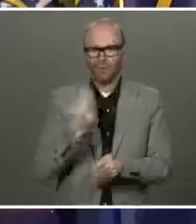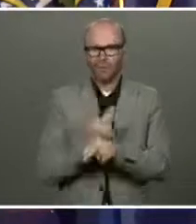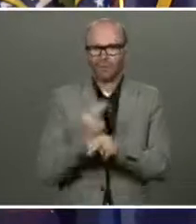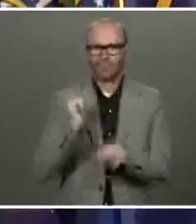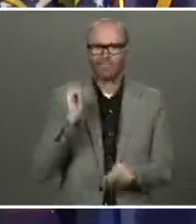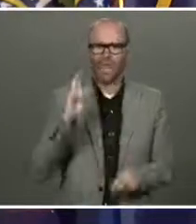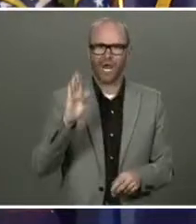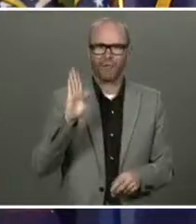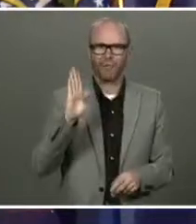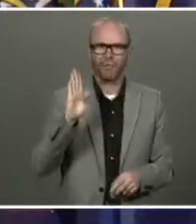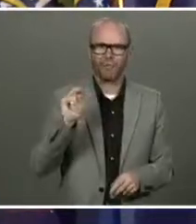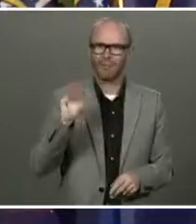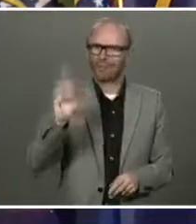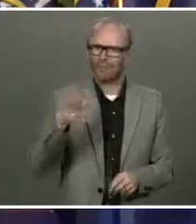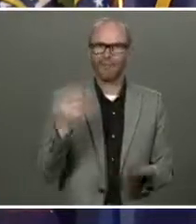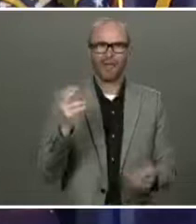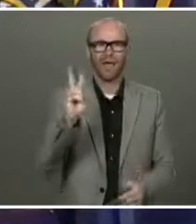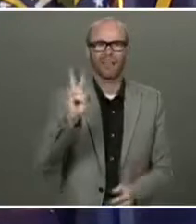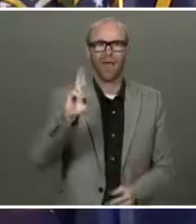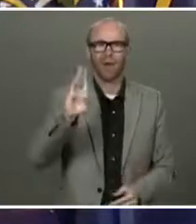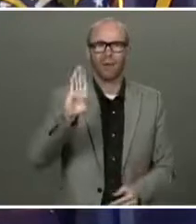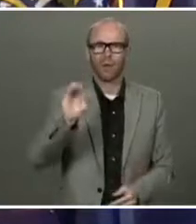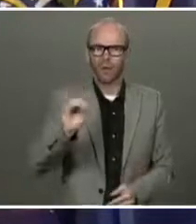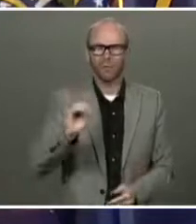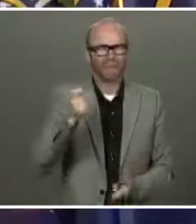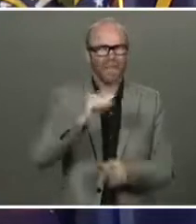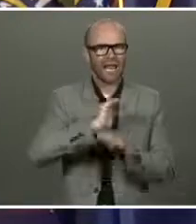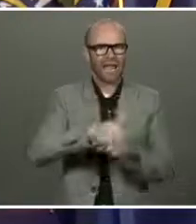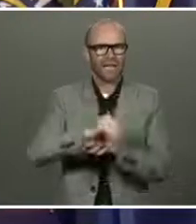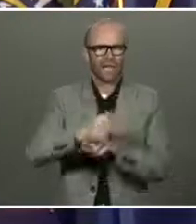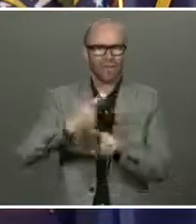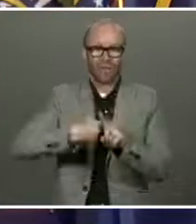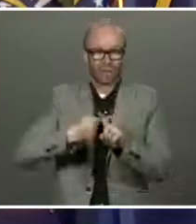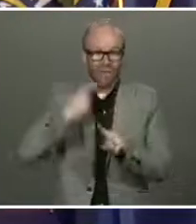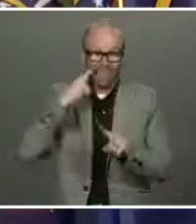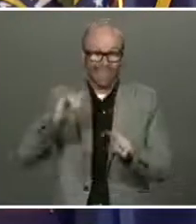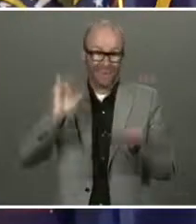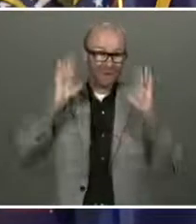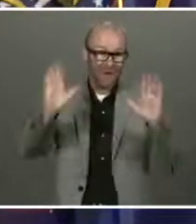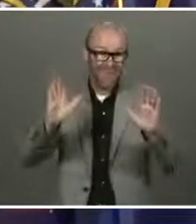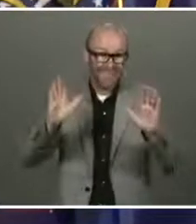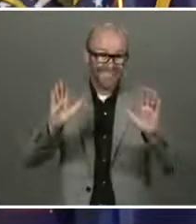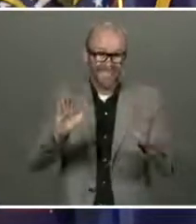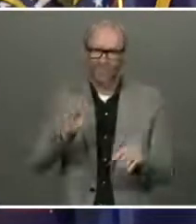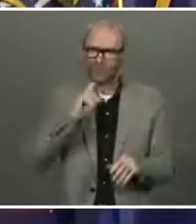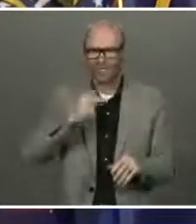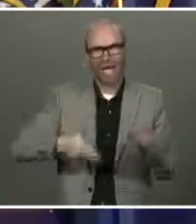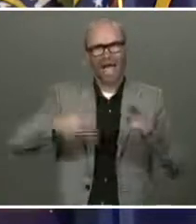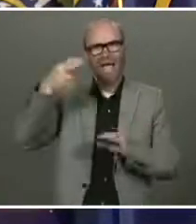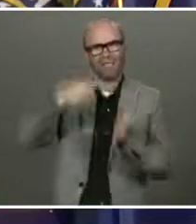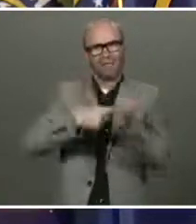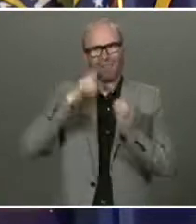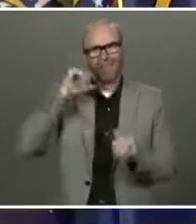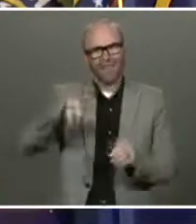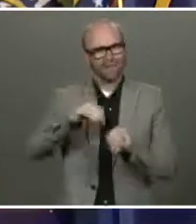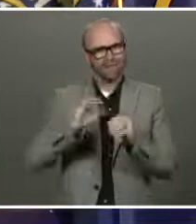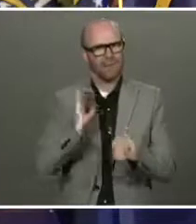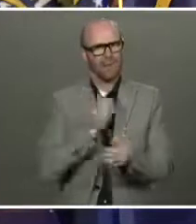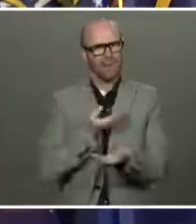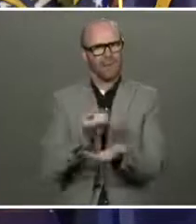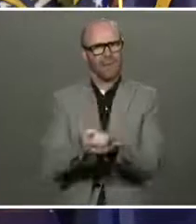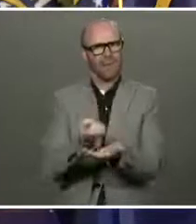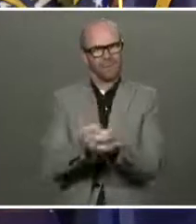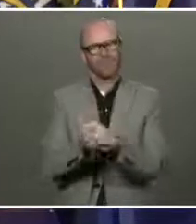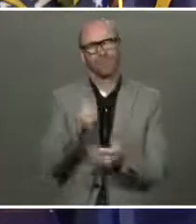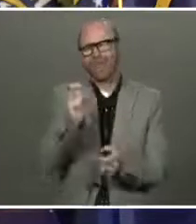Airbnbs, VRBOs, those nightly rentals. I think they're great. There's obviously a demand for that in the economy, and so I think we